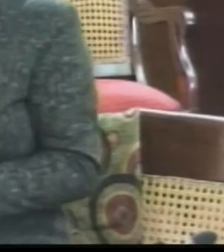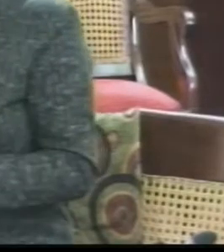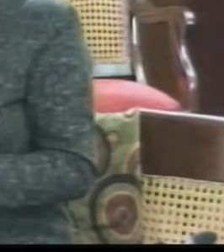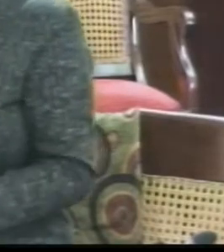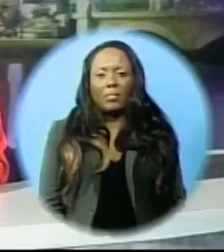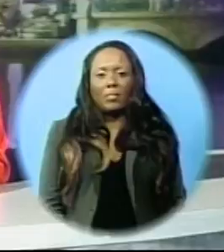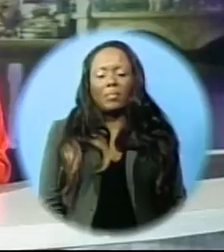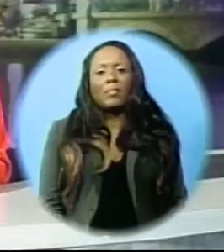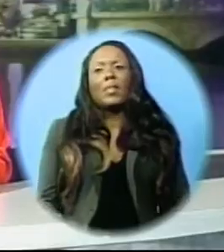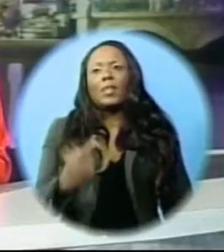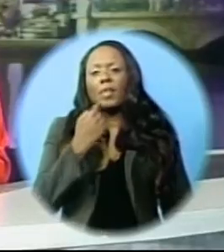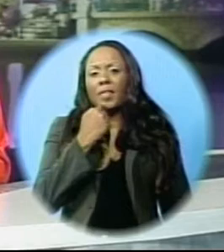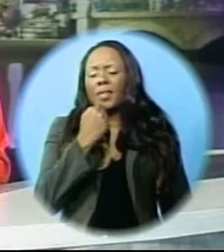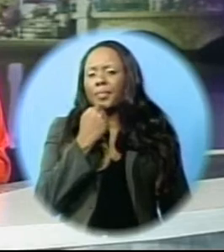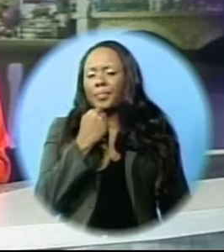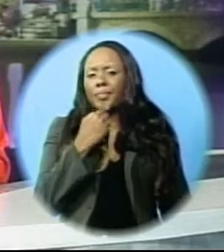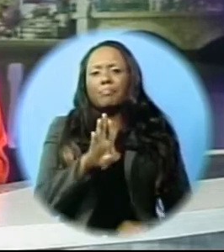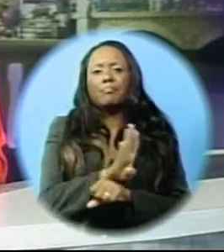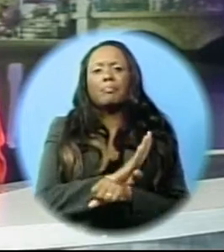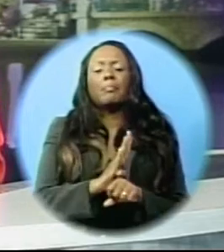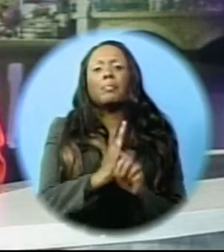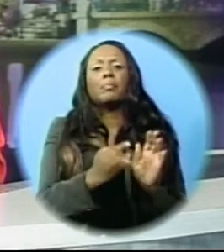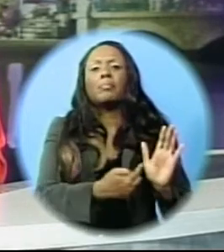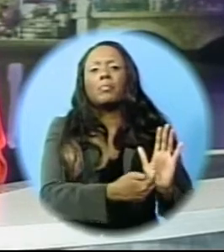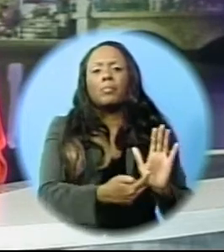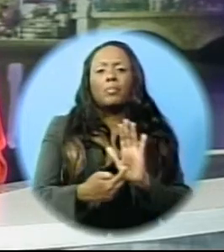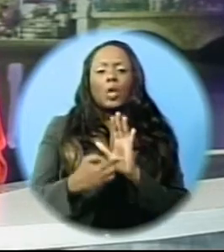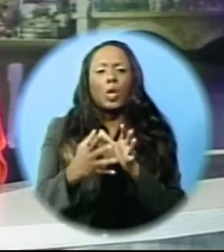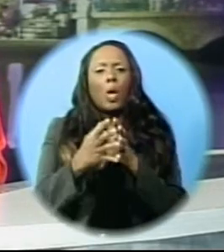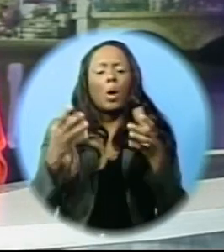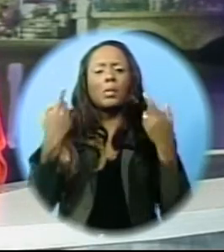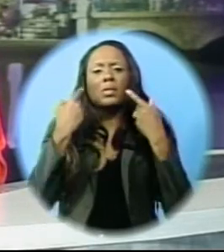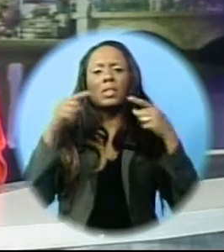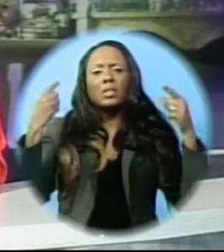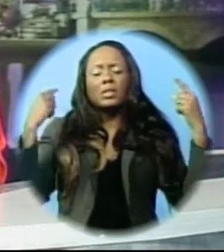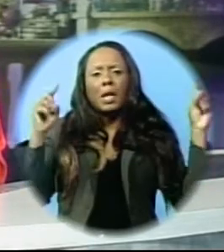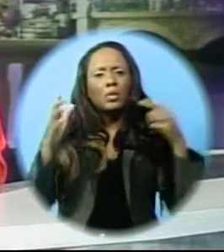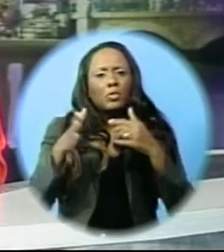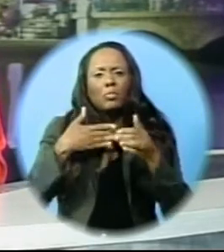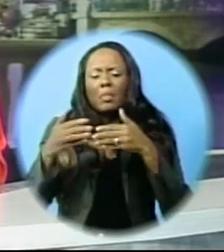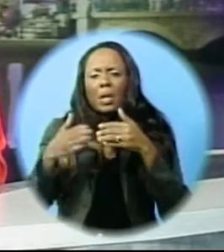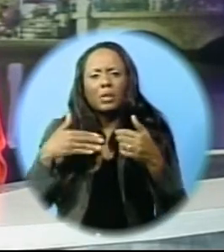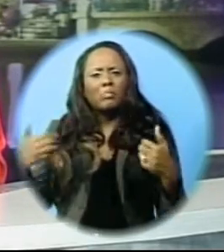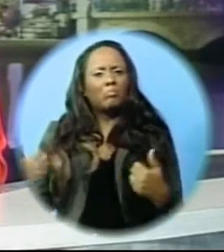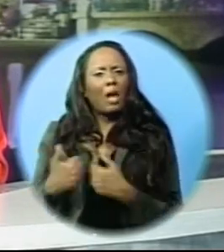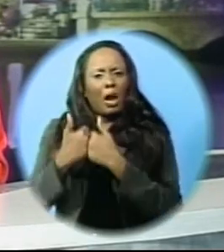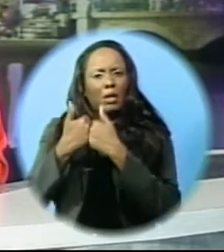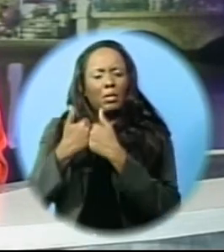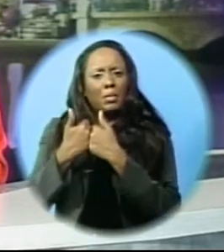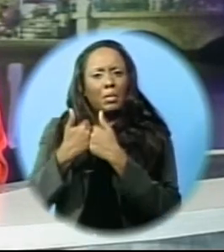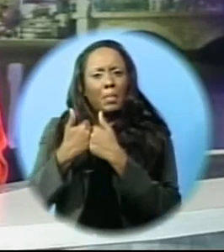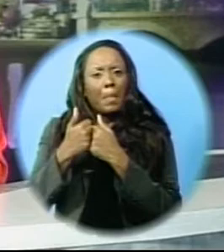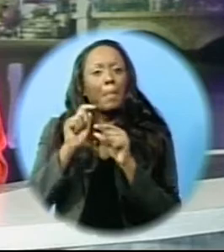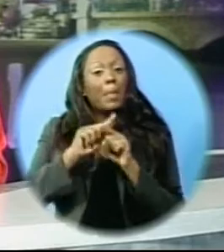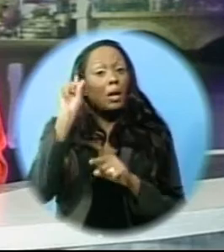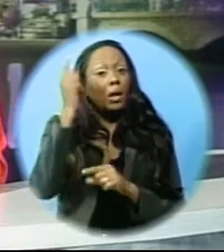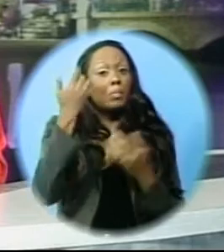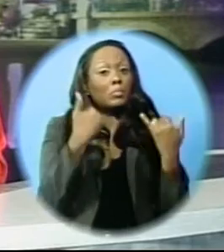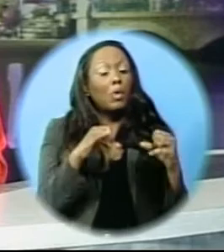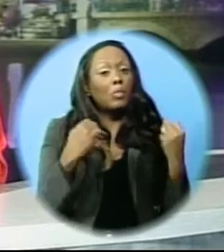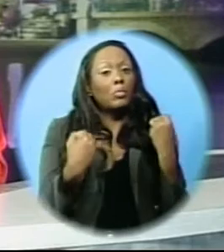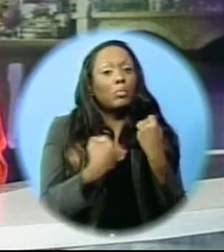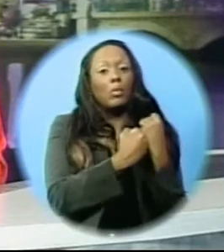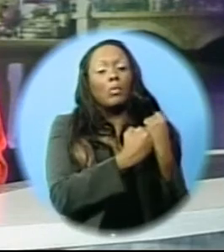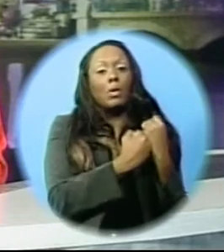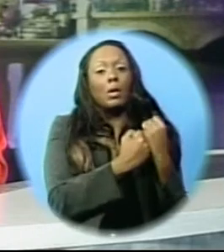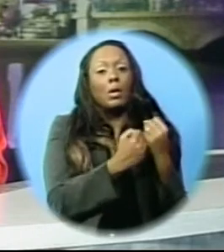campus. Senator McLean says Barbados has demonstrated success in the face of many challenges, with government still able to